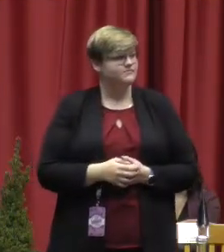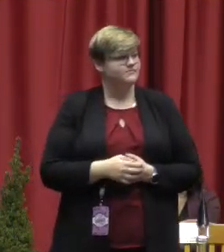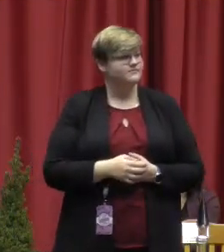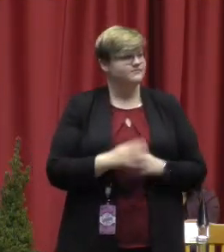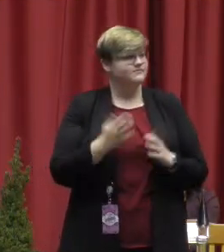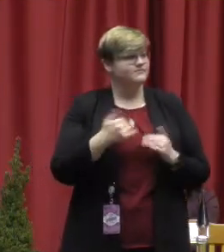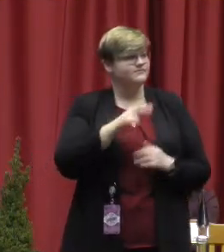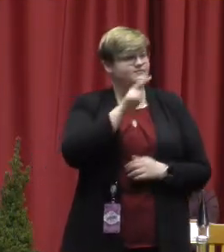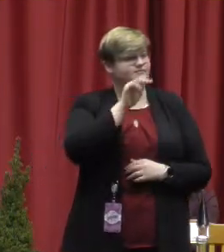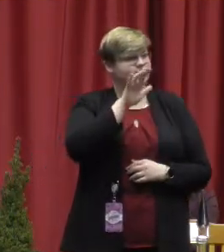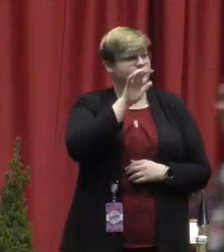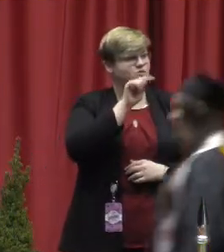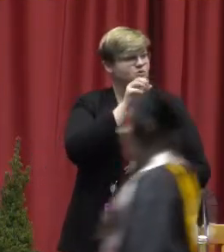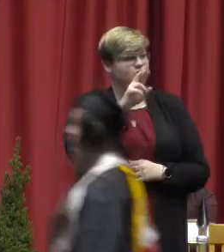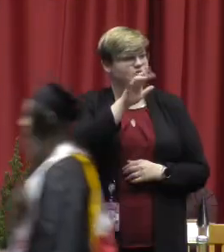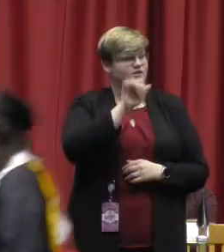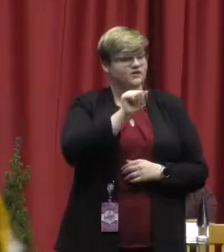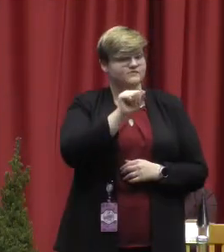Victoria Valdez.